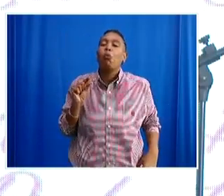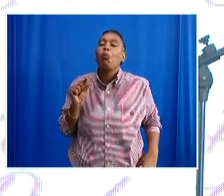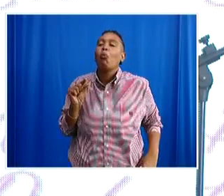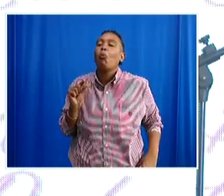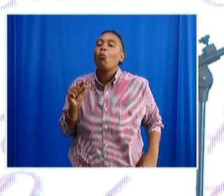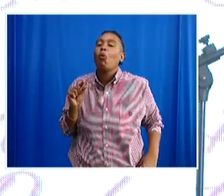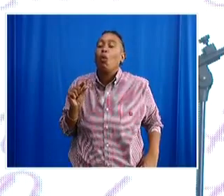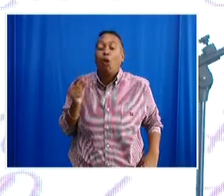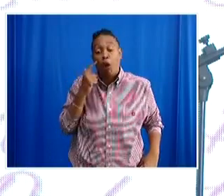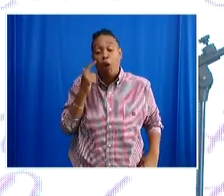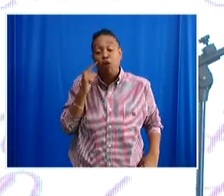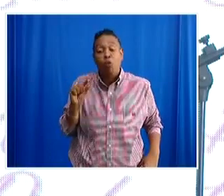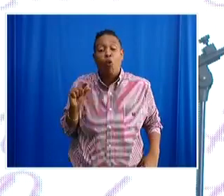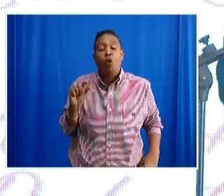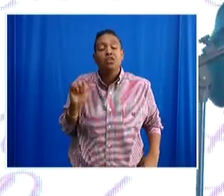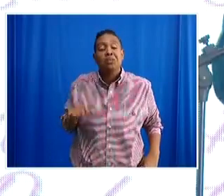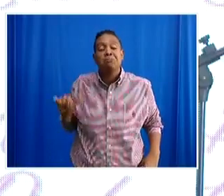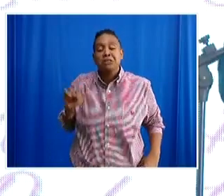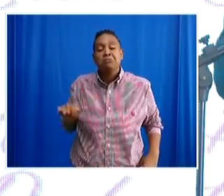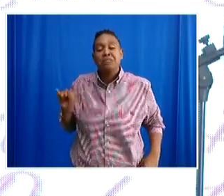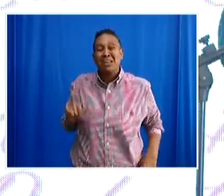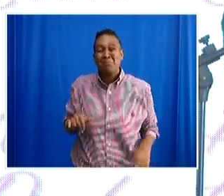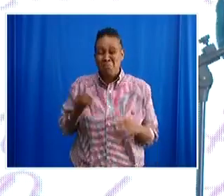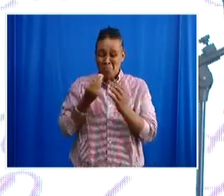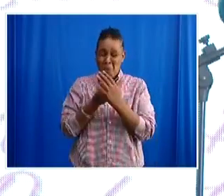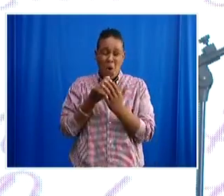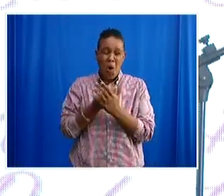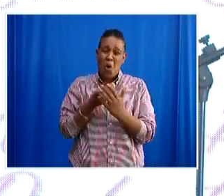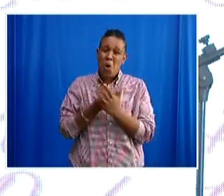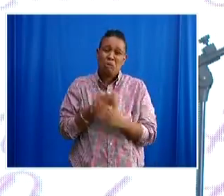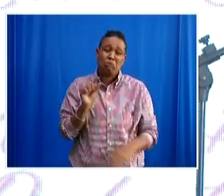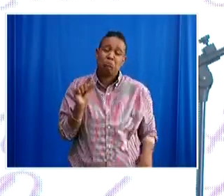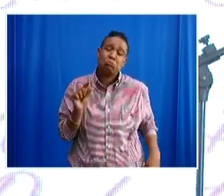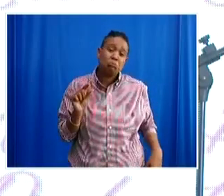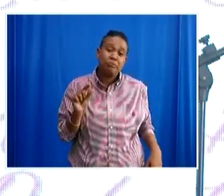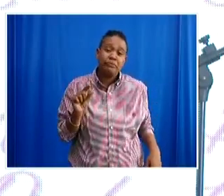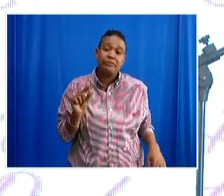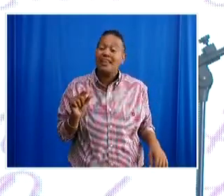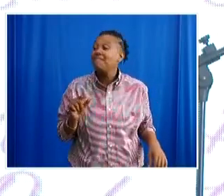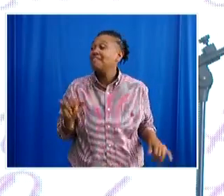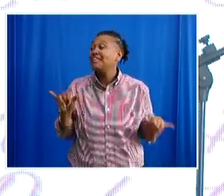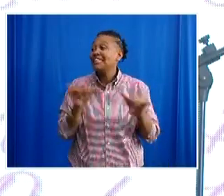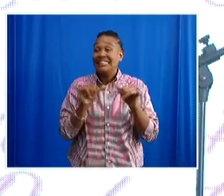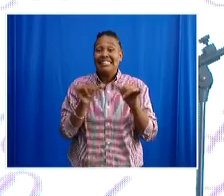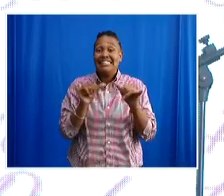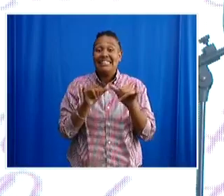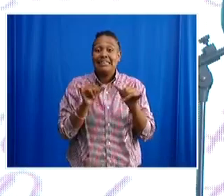its allocation, meaning the size of the jacket has not changed. And in fact,